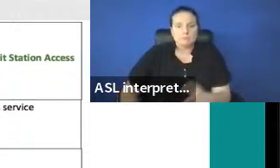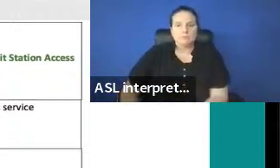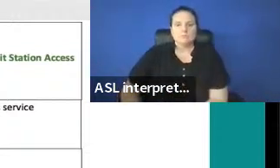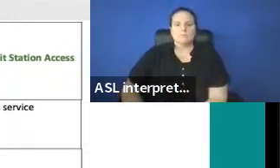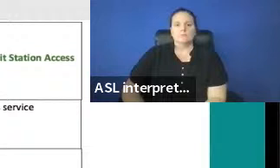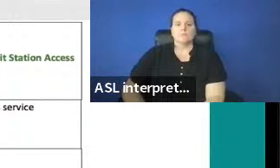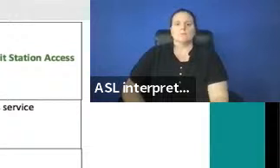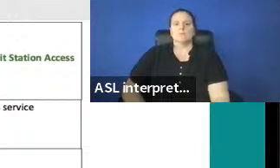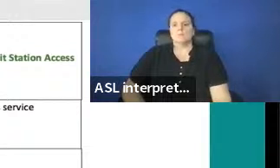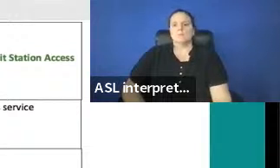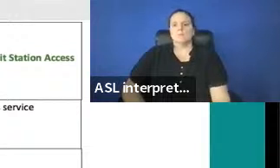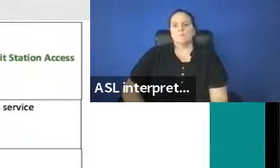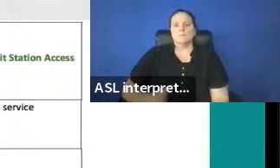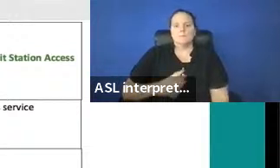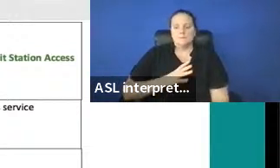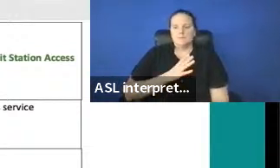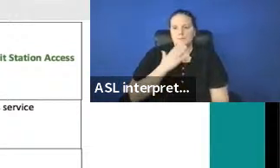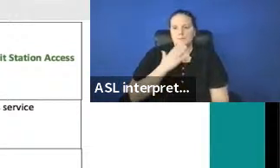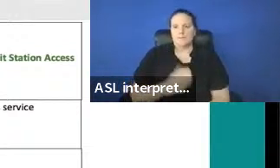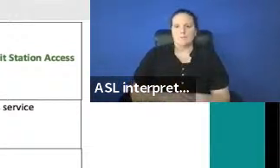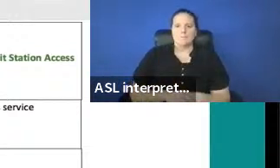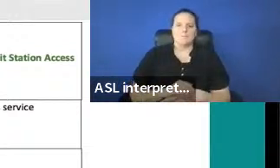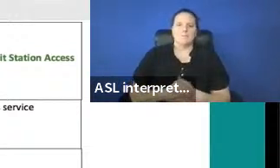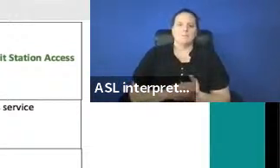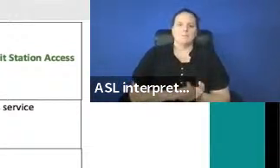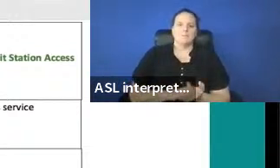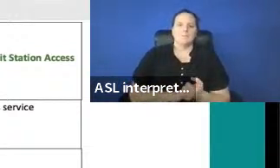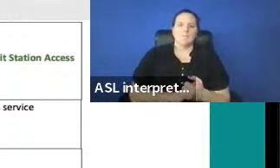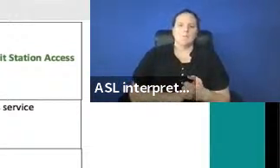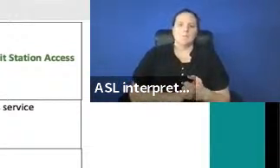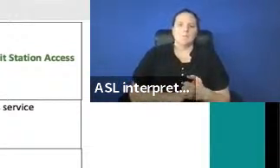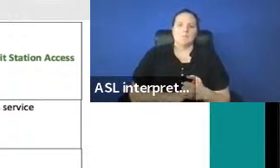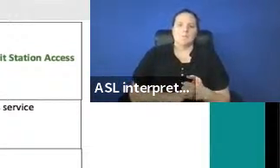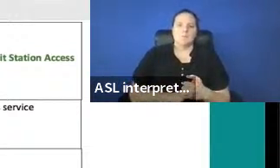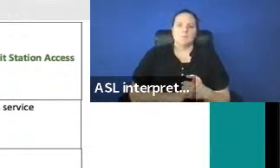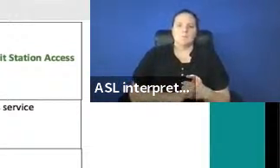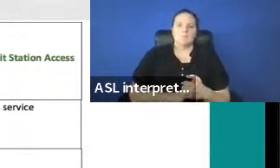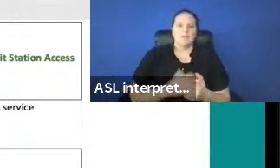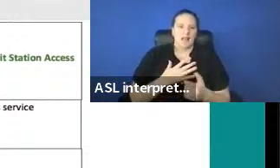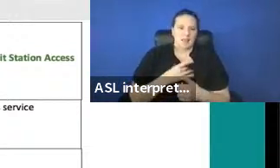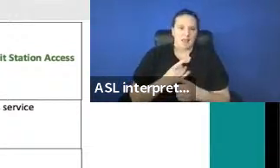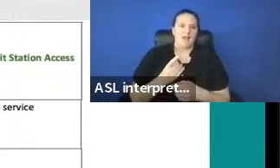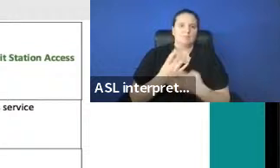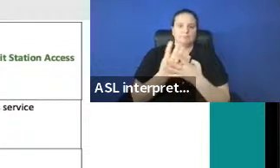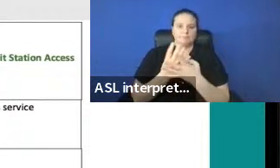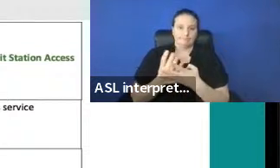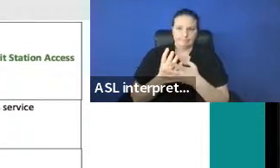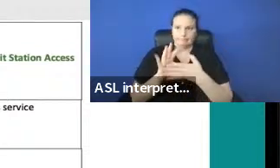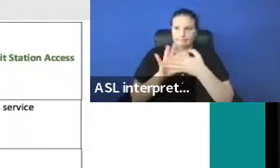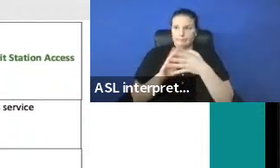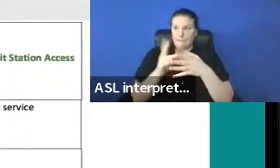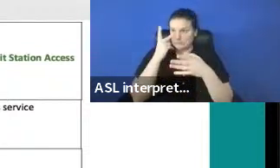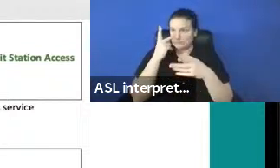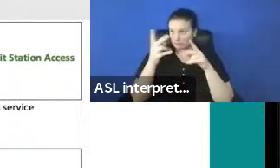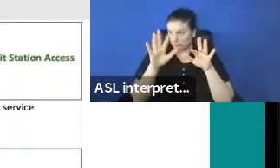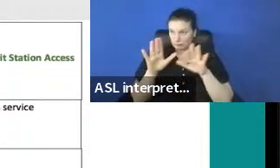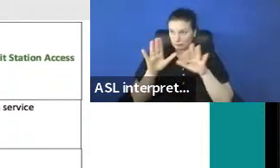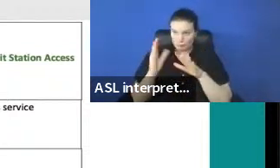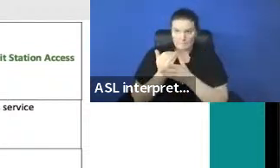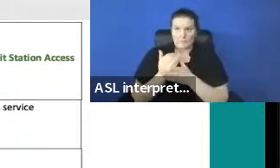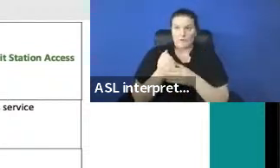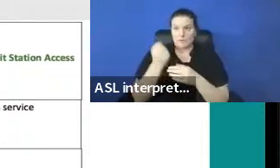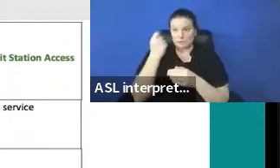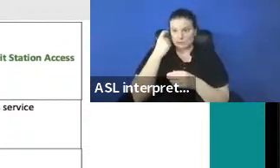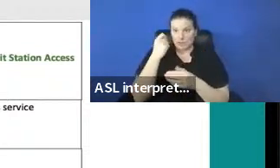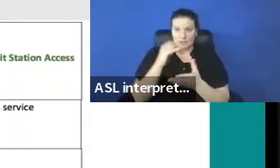O'Connor. Yeah, thank you. So I like the matrix layout. I've reviewed the materials, understand it. Looking